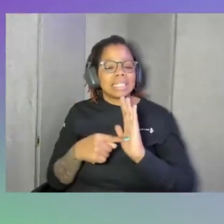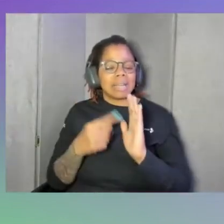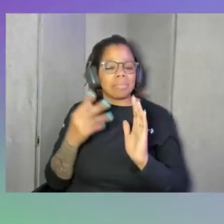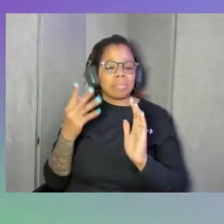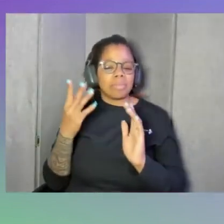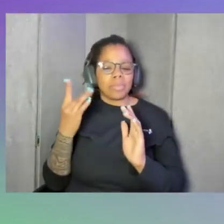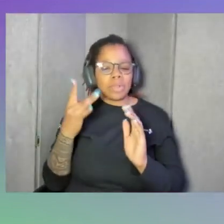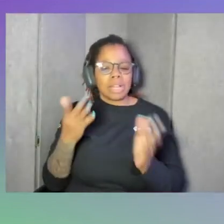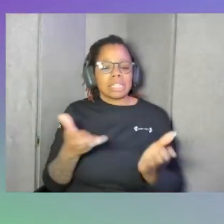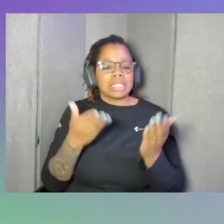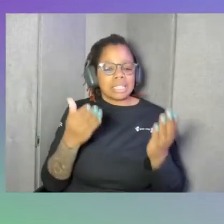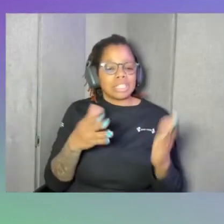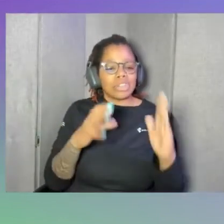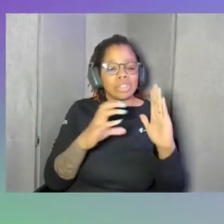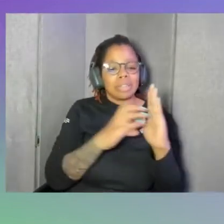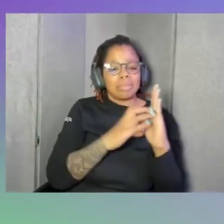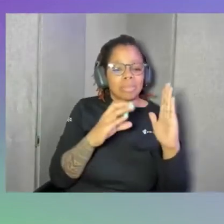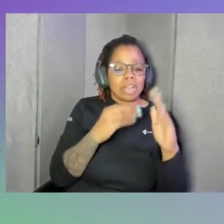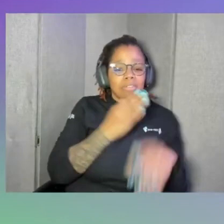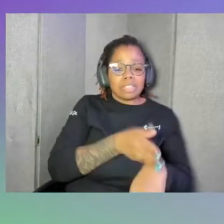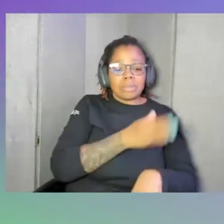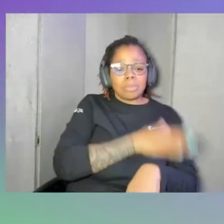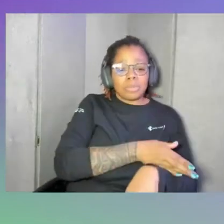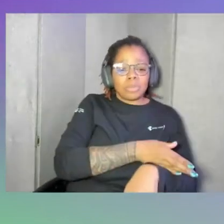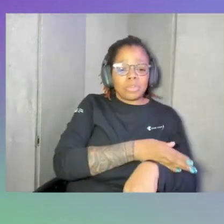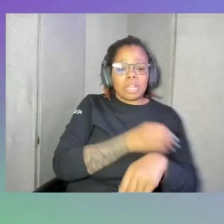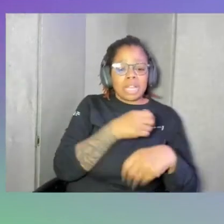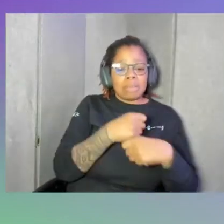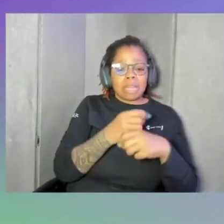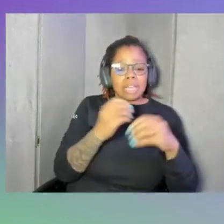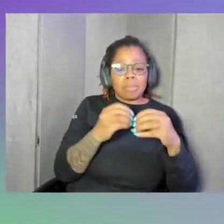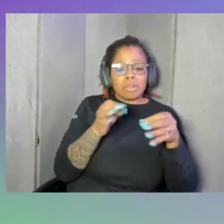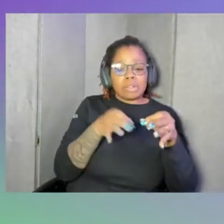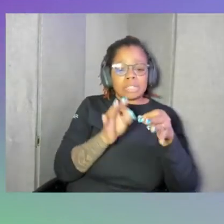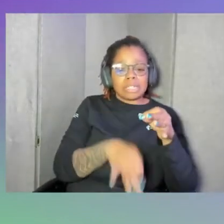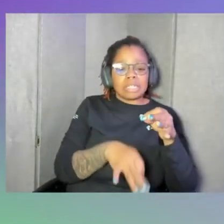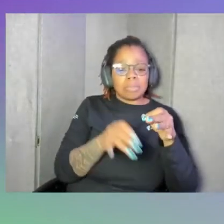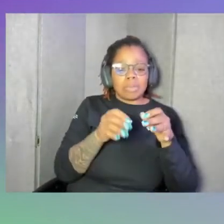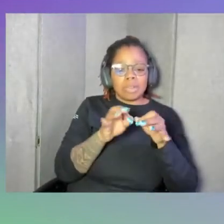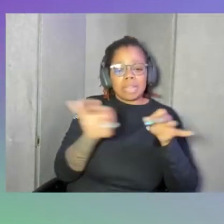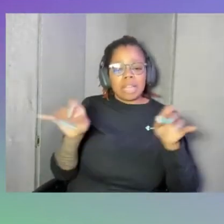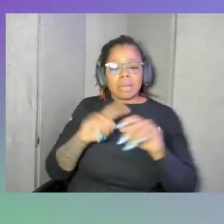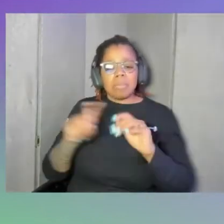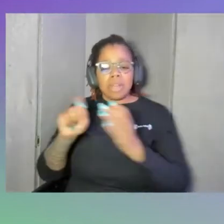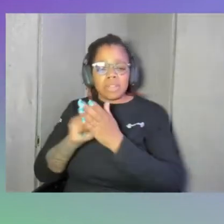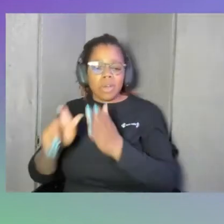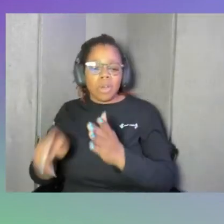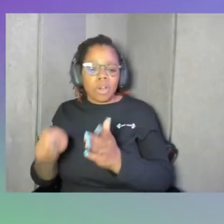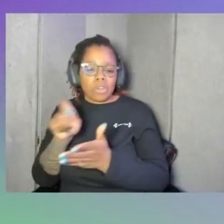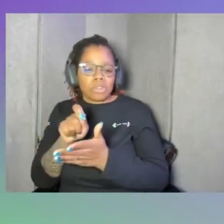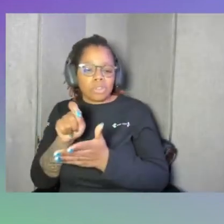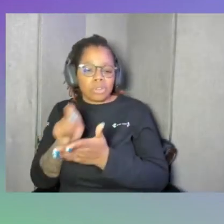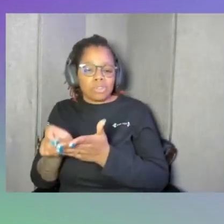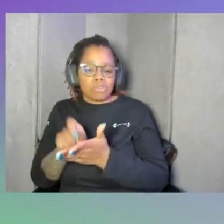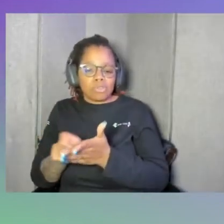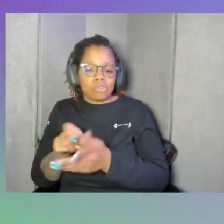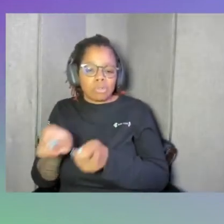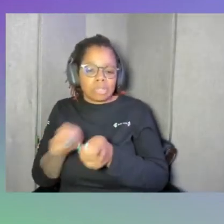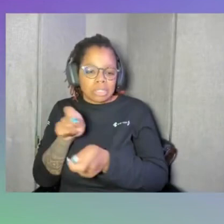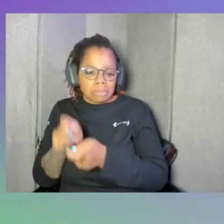suggesting that the paragraph is improved by making it simpler language. Yet the author wrote it in a way for a